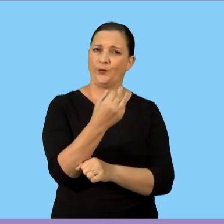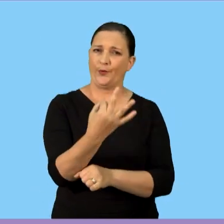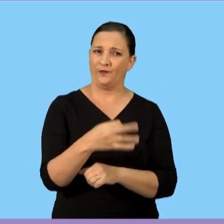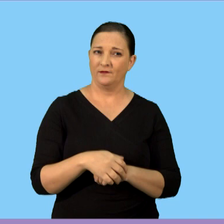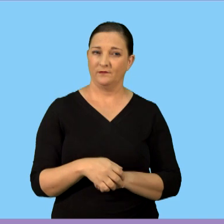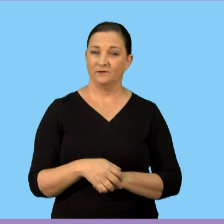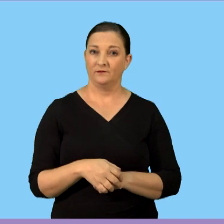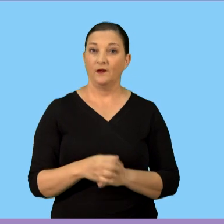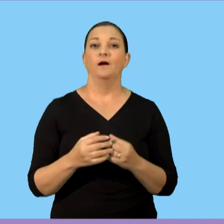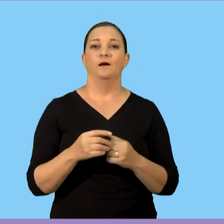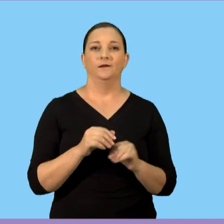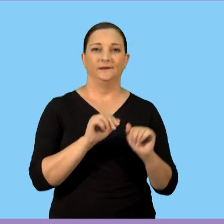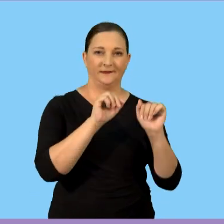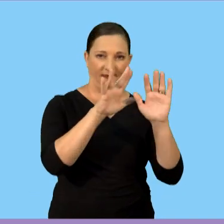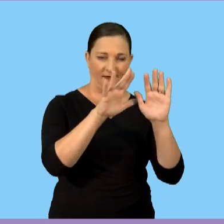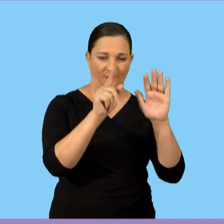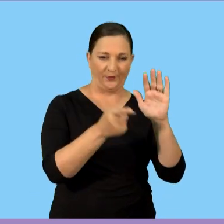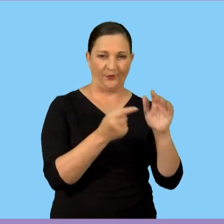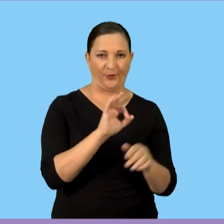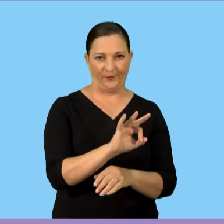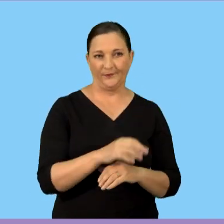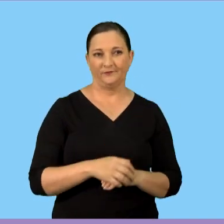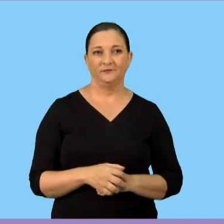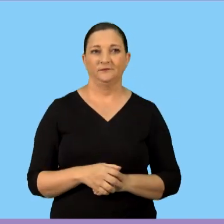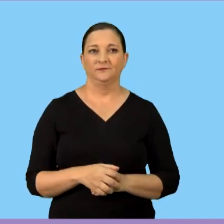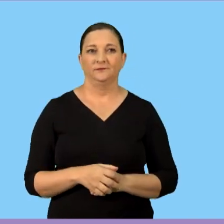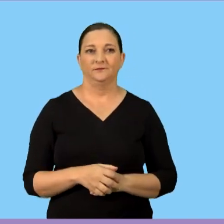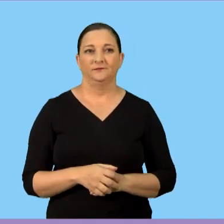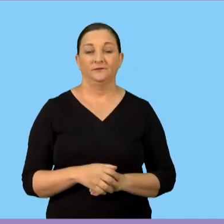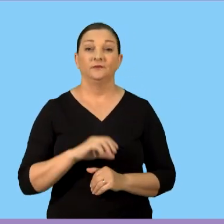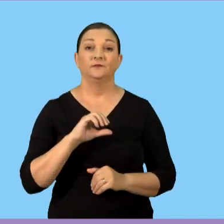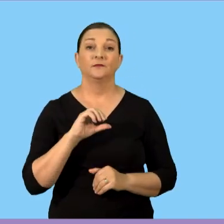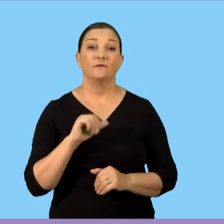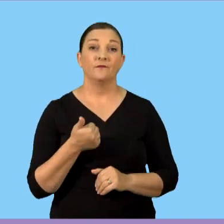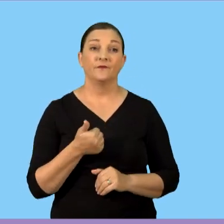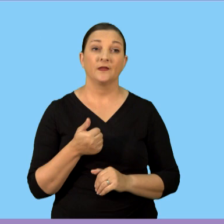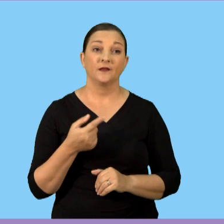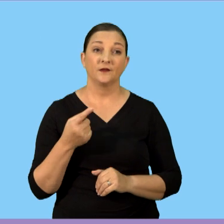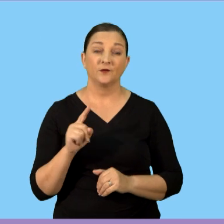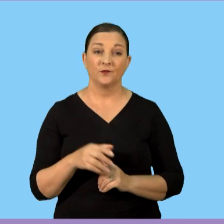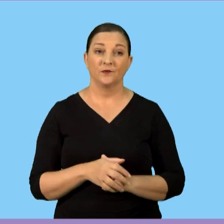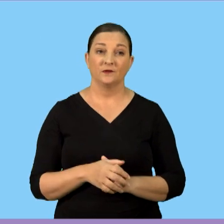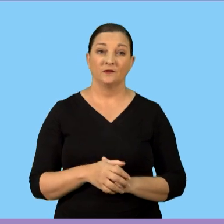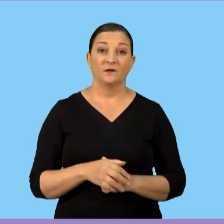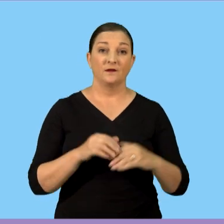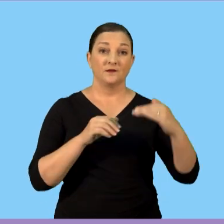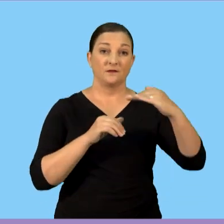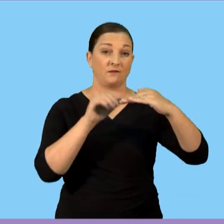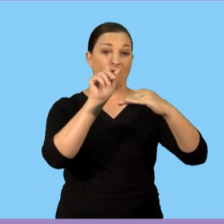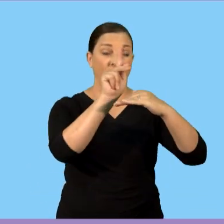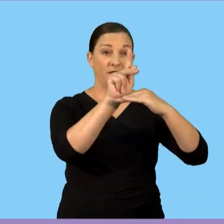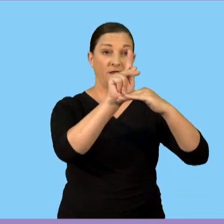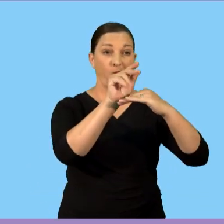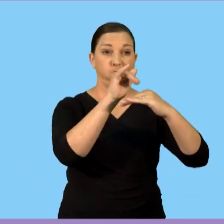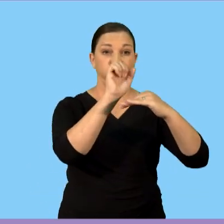1/3? That is 10/3. And then we are going to have there, so we still